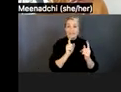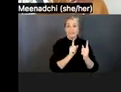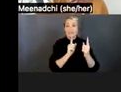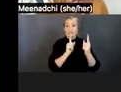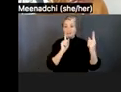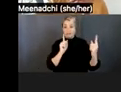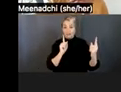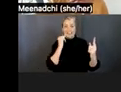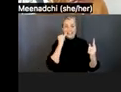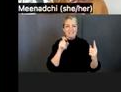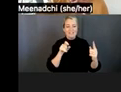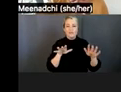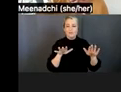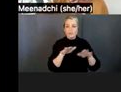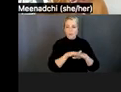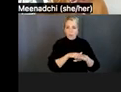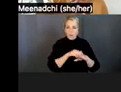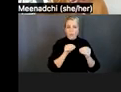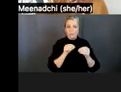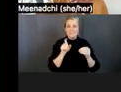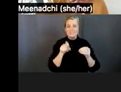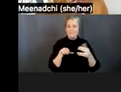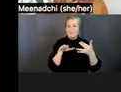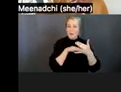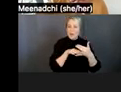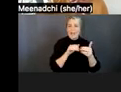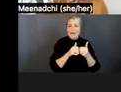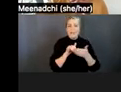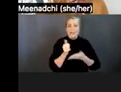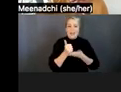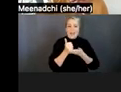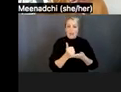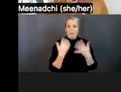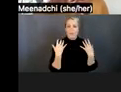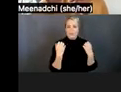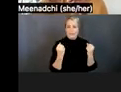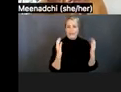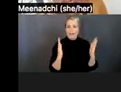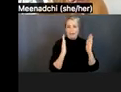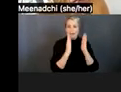down, taking a break, actually contribute to healing the relationship? We